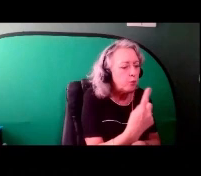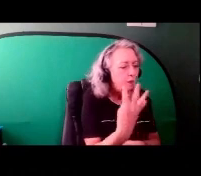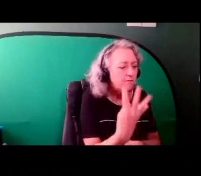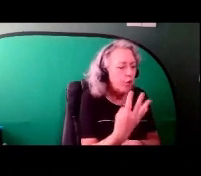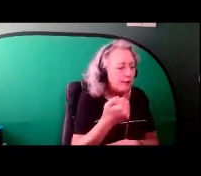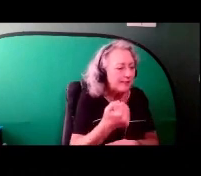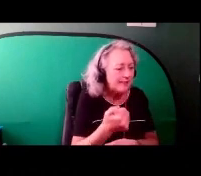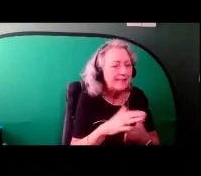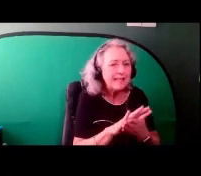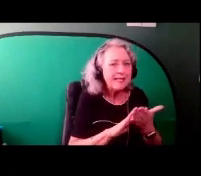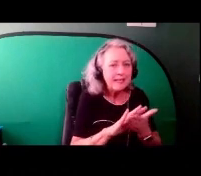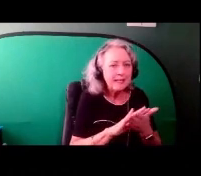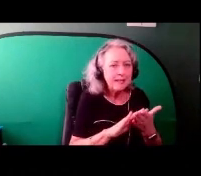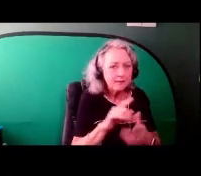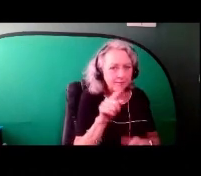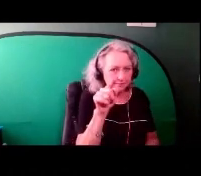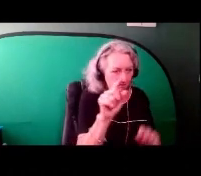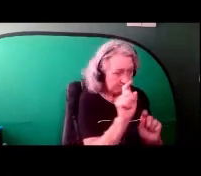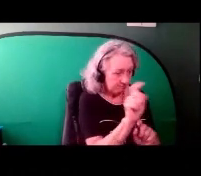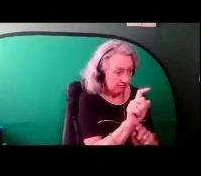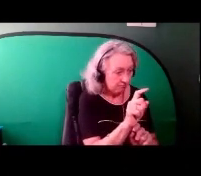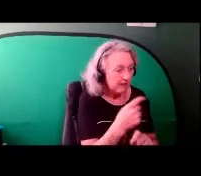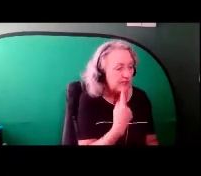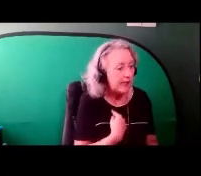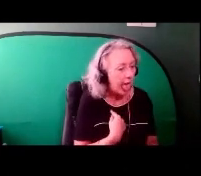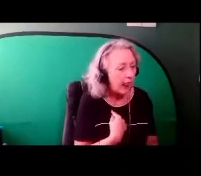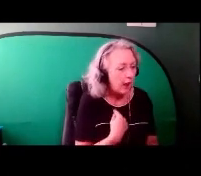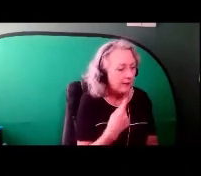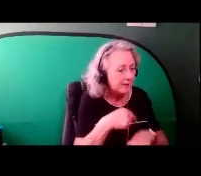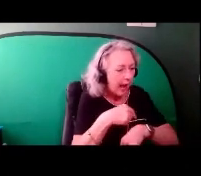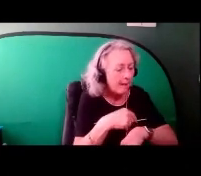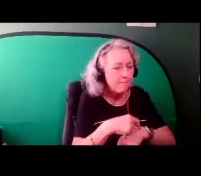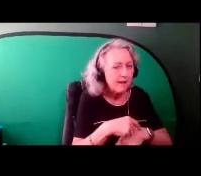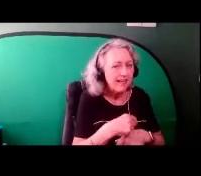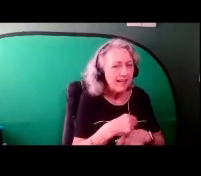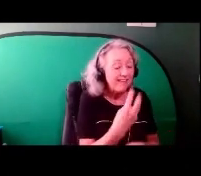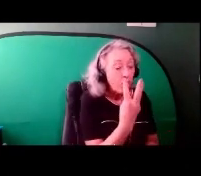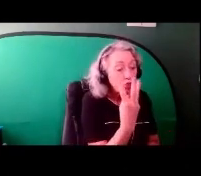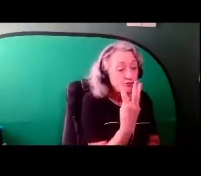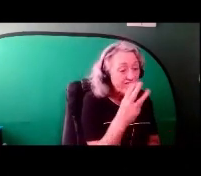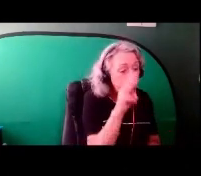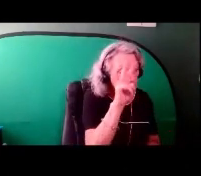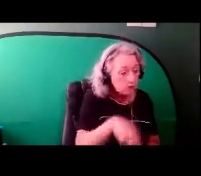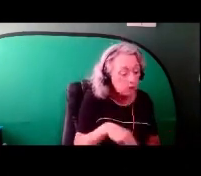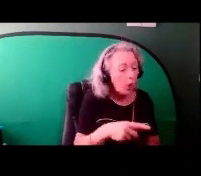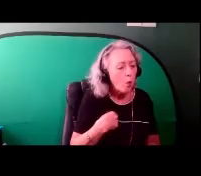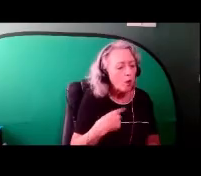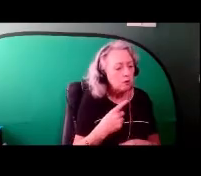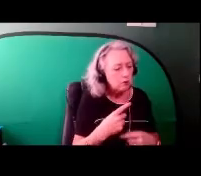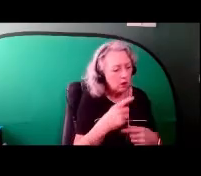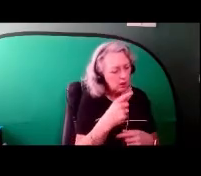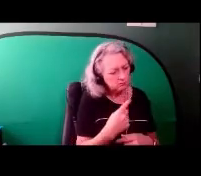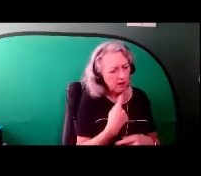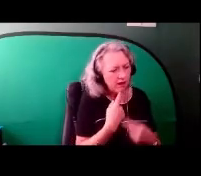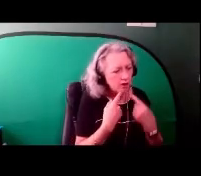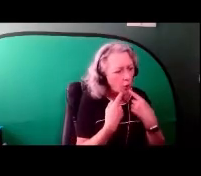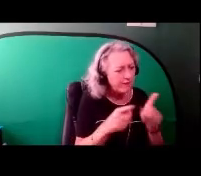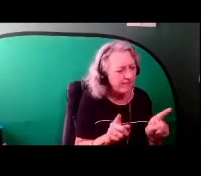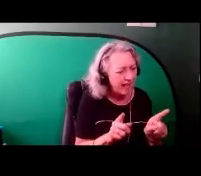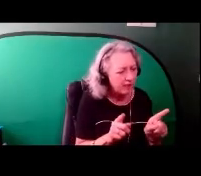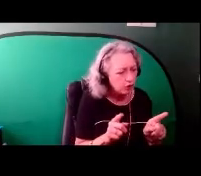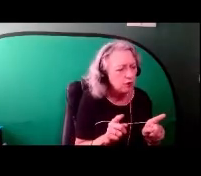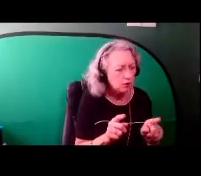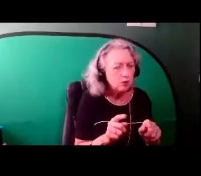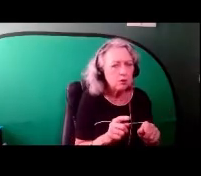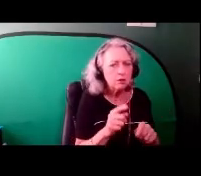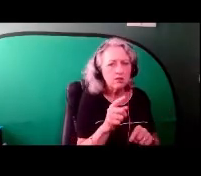21:46. Status bar item. Swipe down with 3 fingers to reveal notifications. Swipe up with 3 fingers to reveal